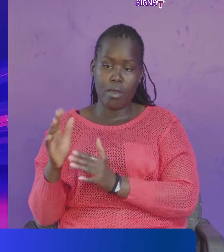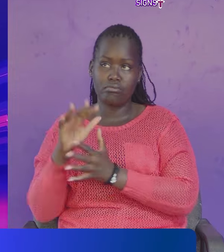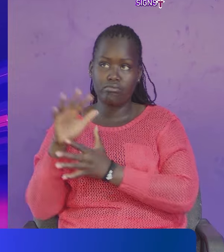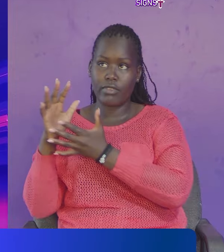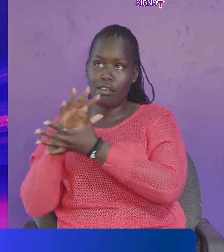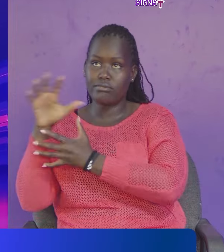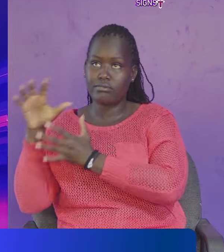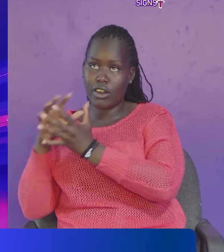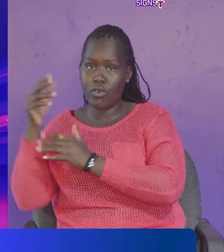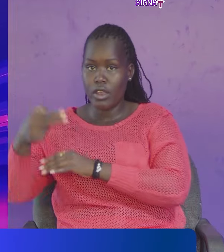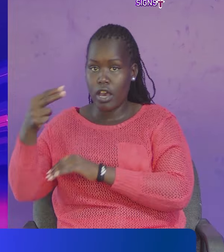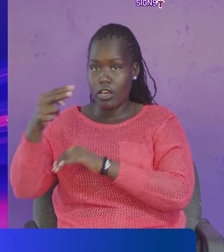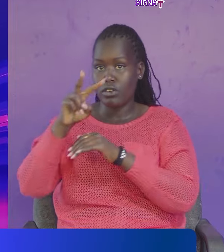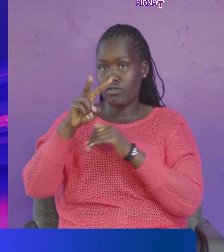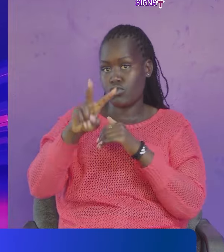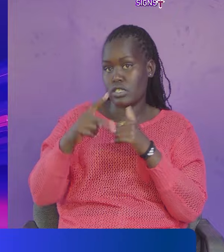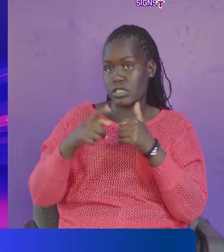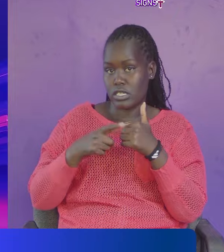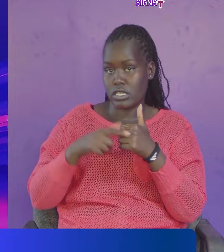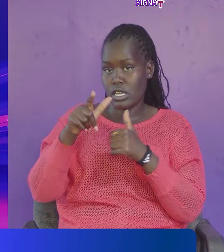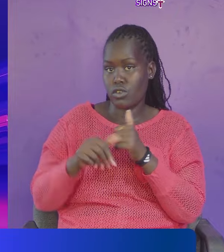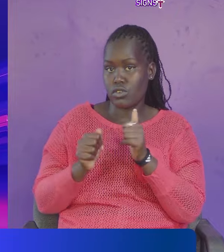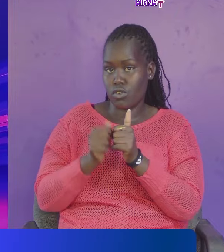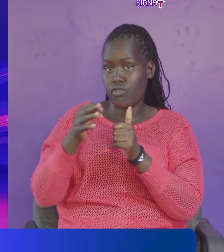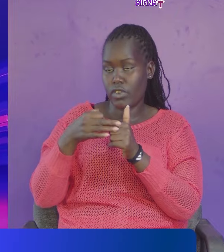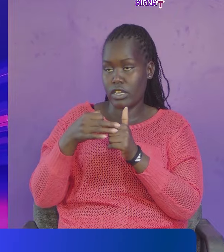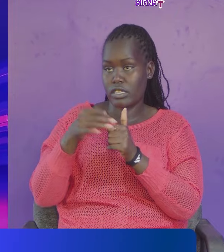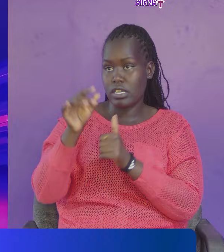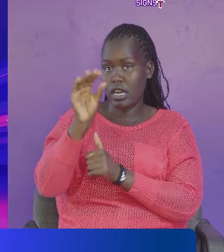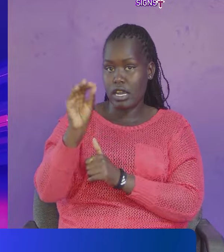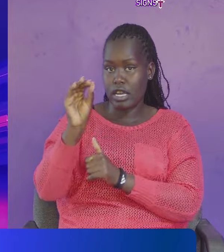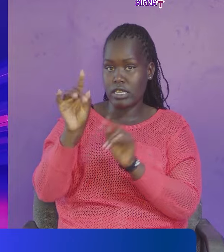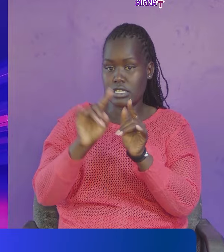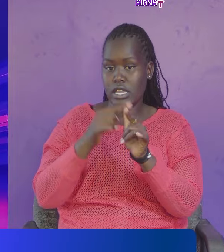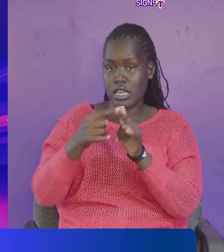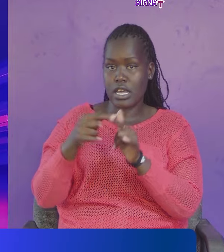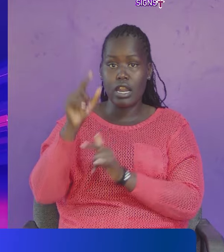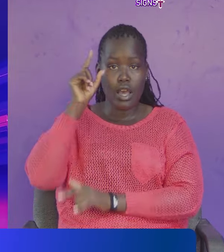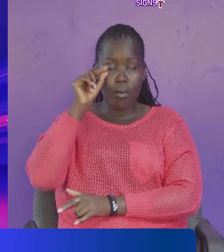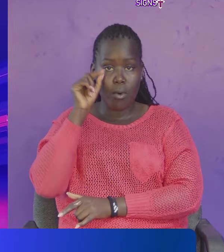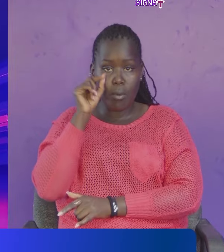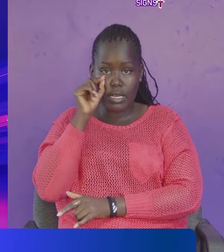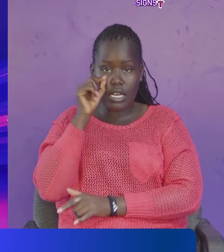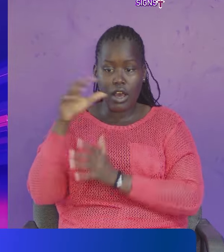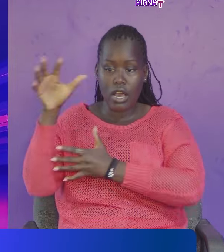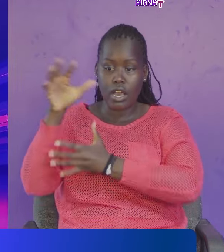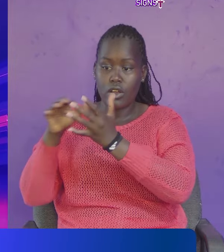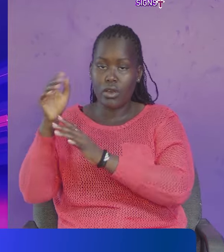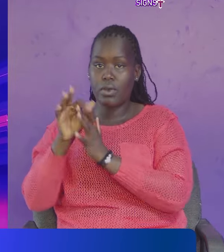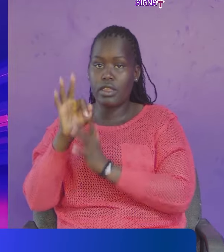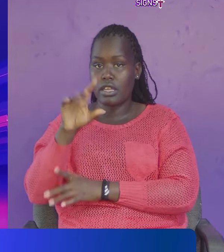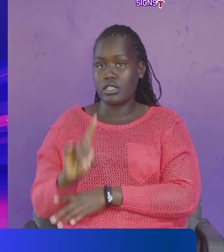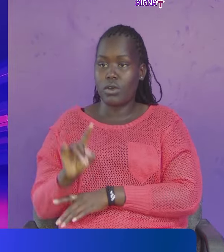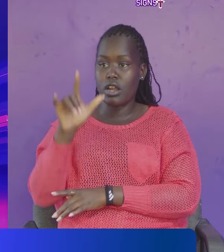with highs of 26 degrees and lows of 18 degrees. And in Mombasa, it is going to be partly cloudy with highs of 31 degrees and lows of